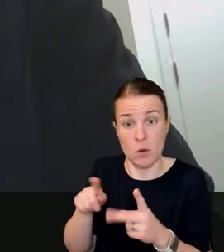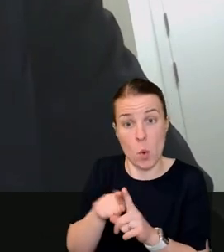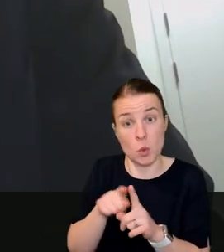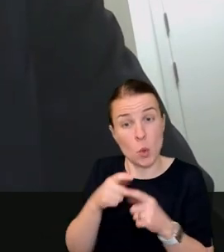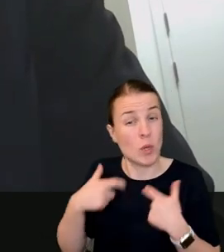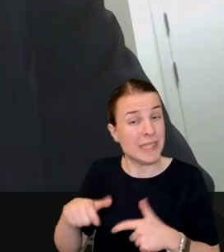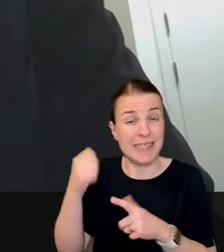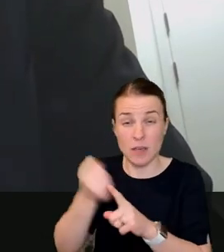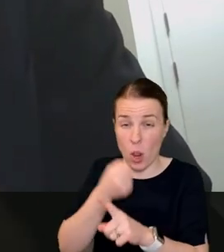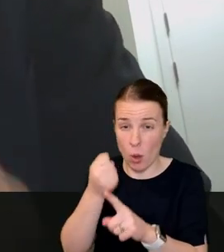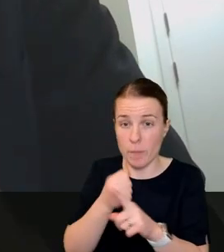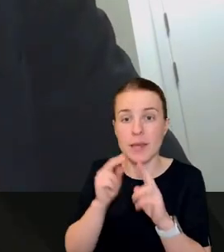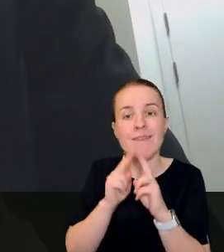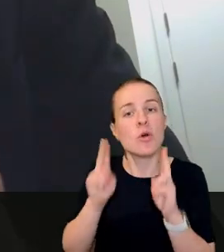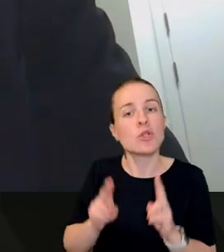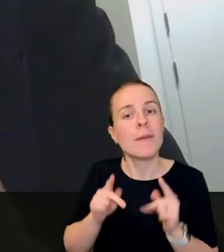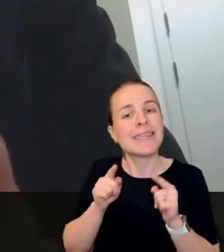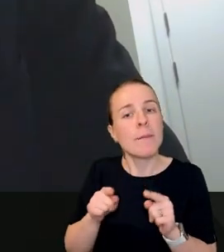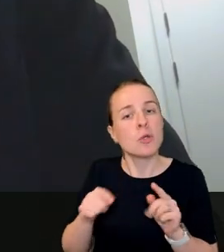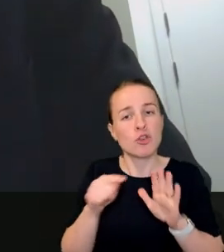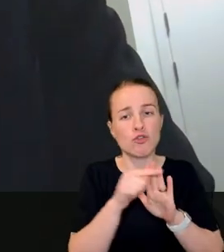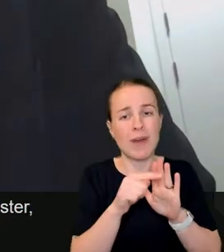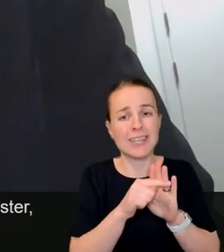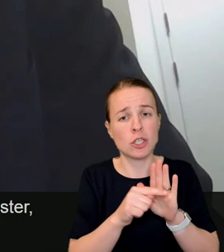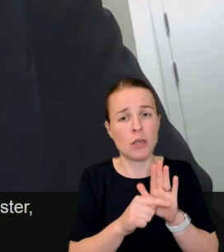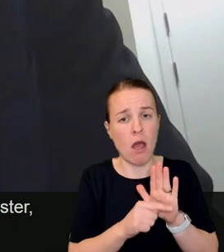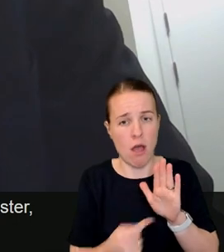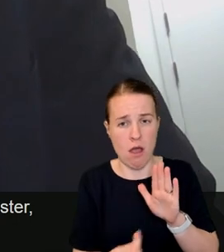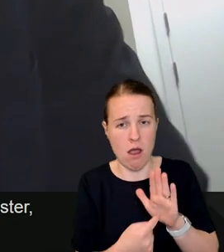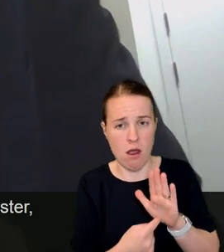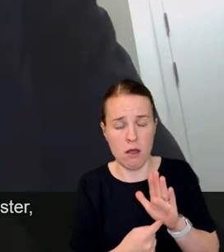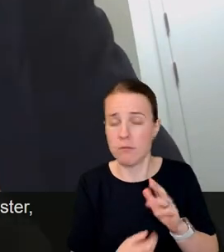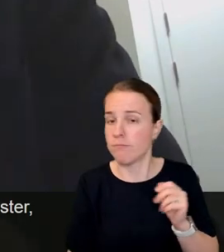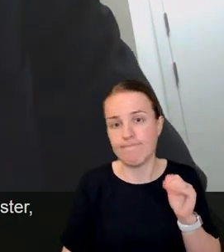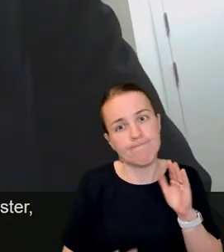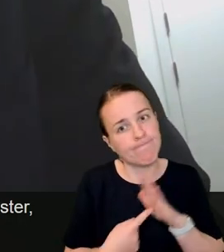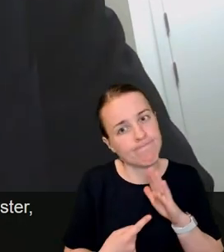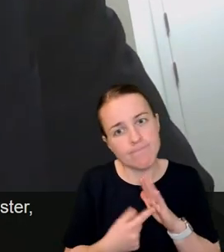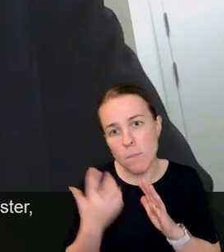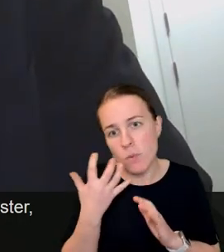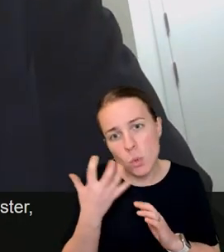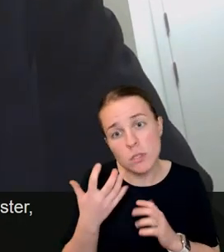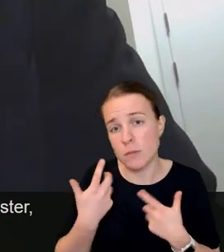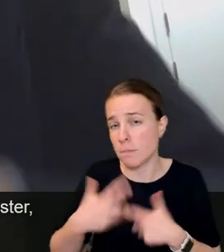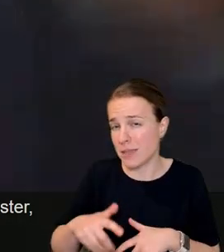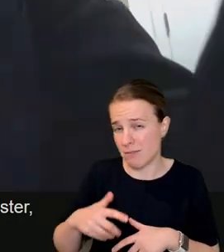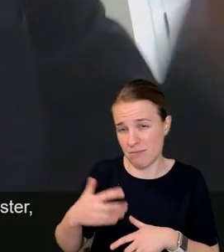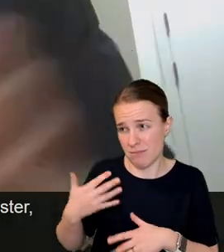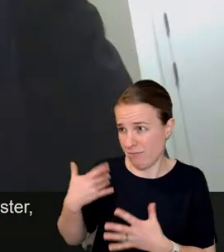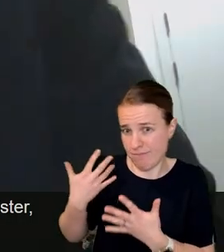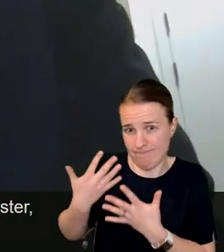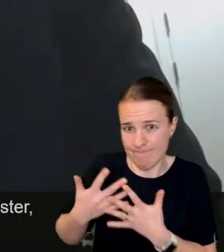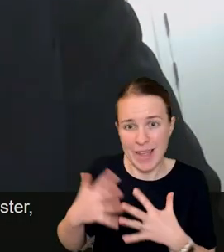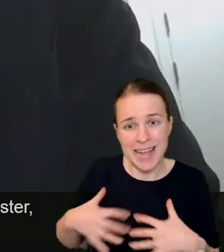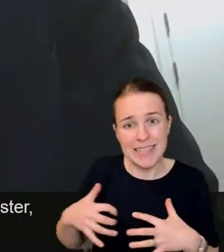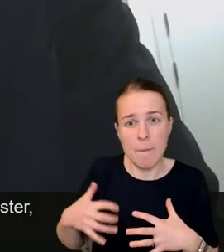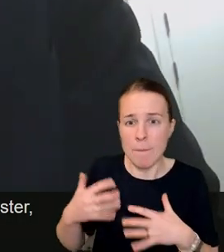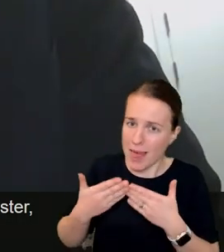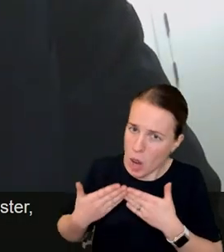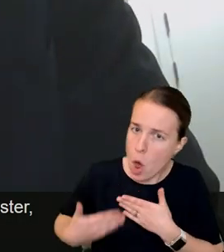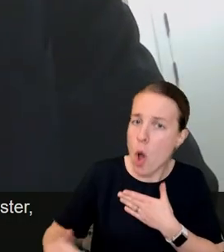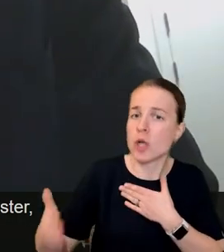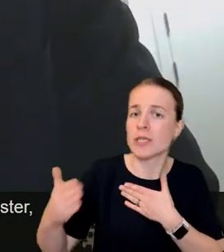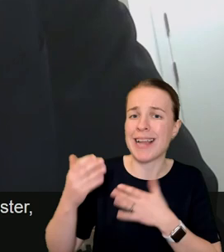register. And this, I think, is so, so important. It's been a long-standing campaign of the Assembly, supported by all parties, I may